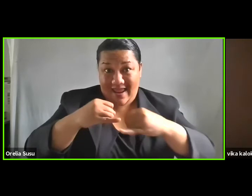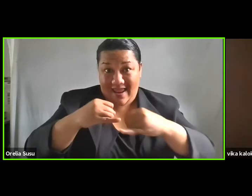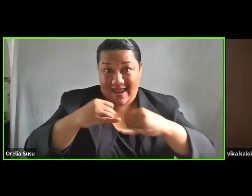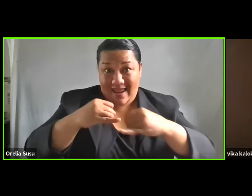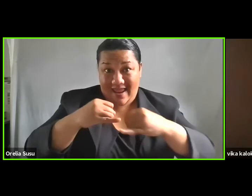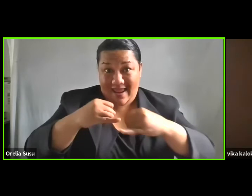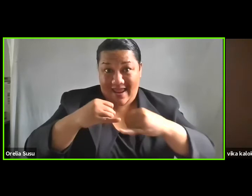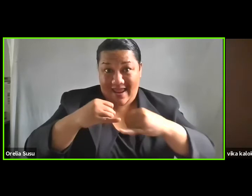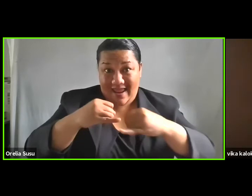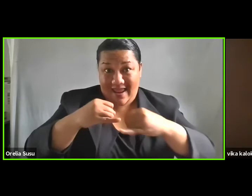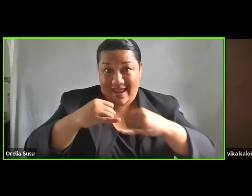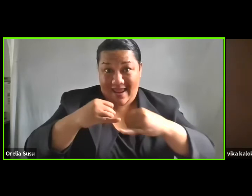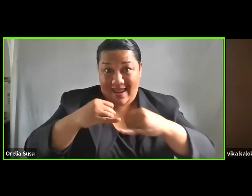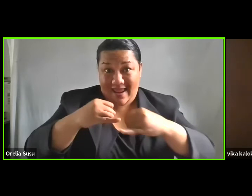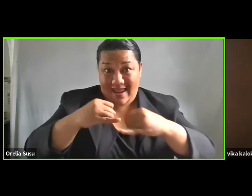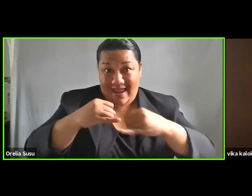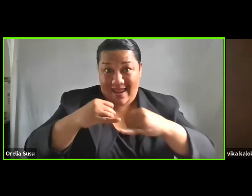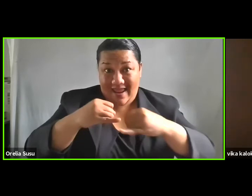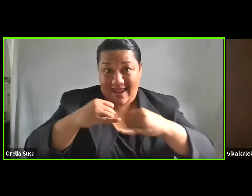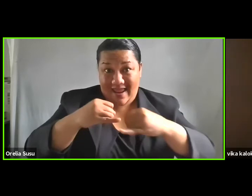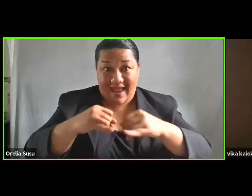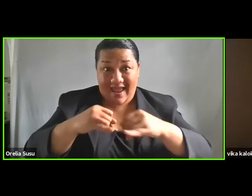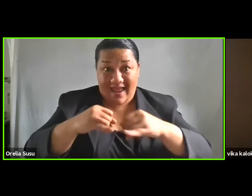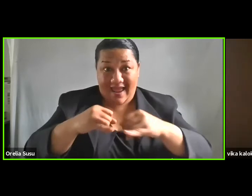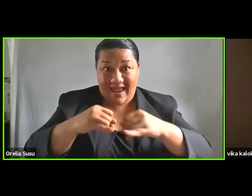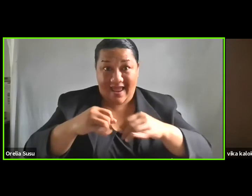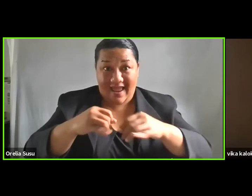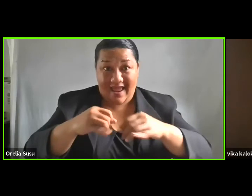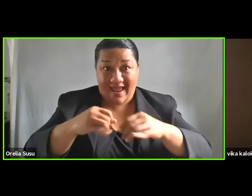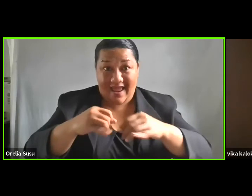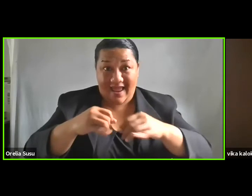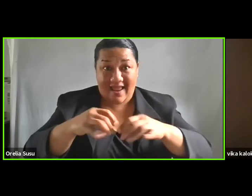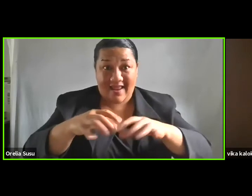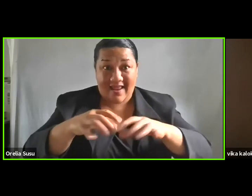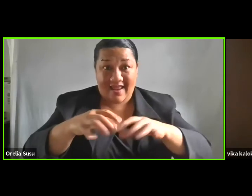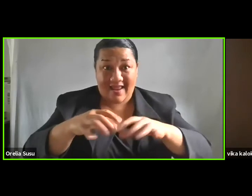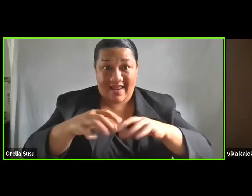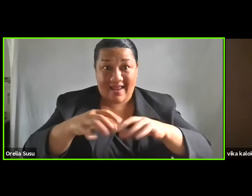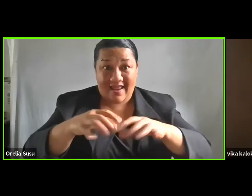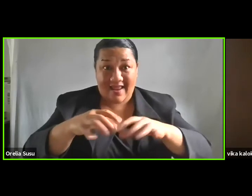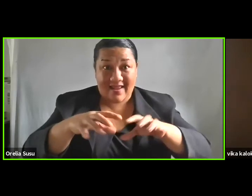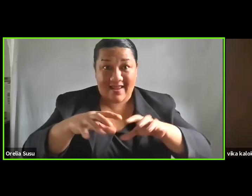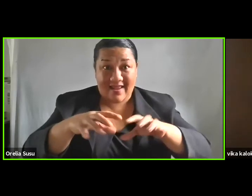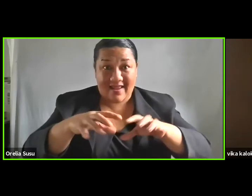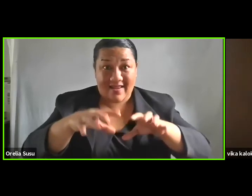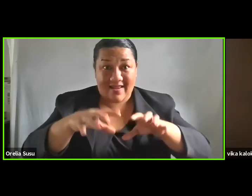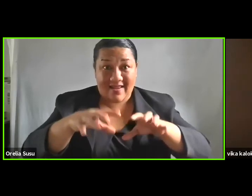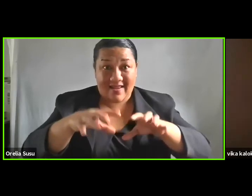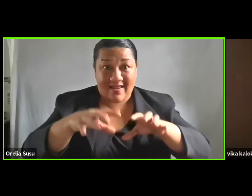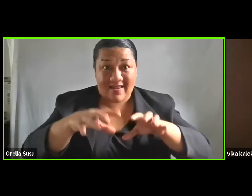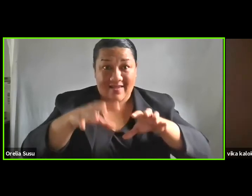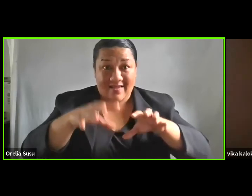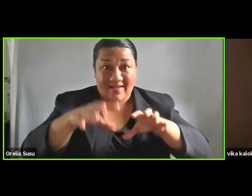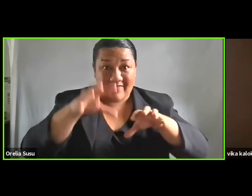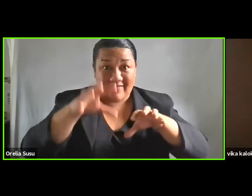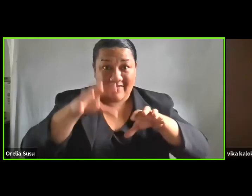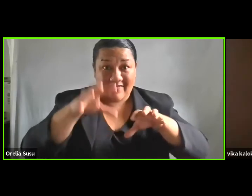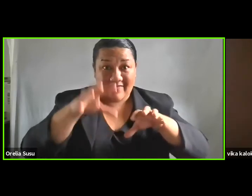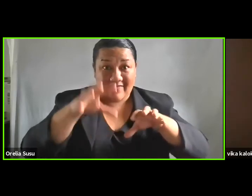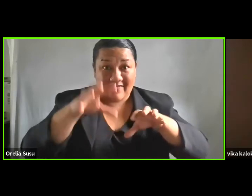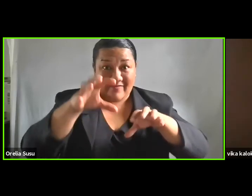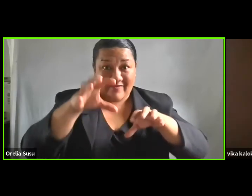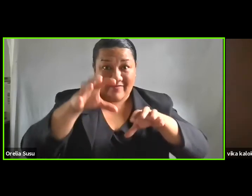the whole village. Wearing shorts and construction outfit, this shows that there's flexibility in the system.